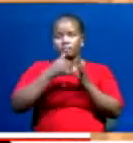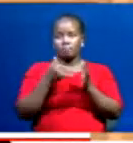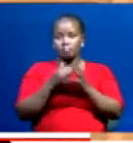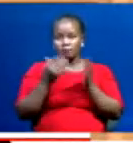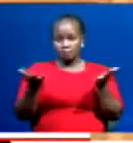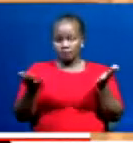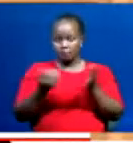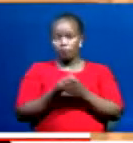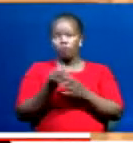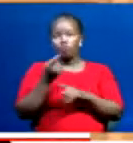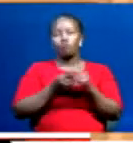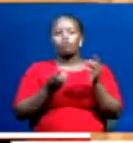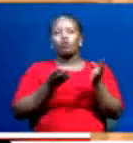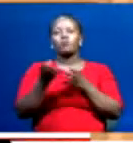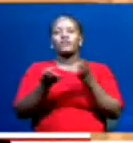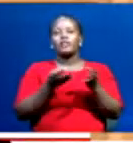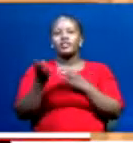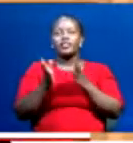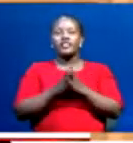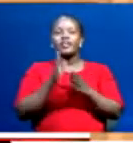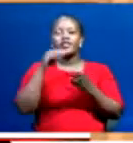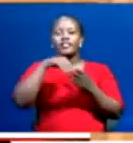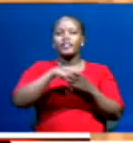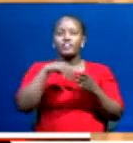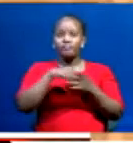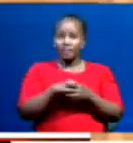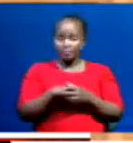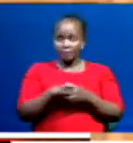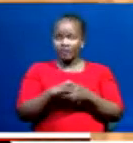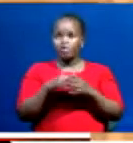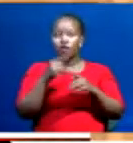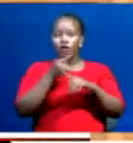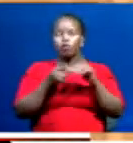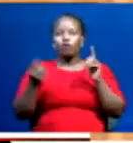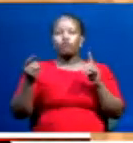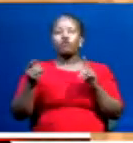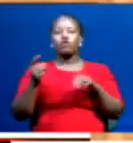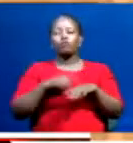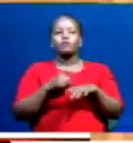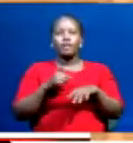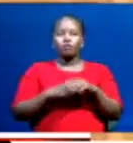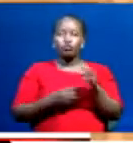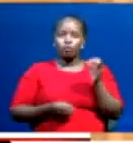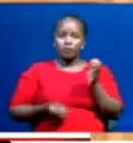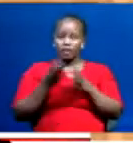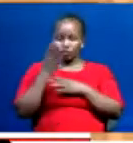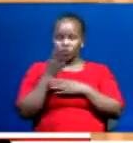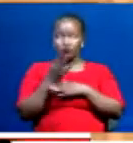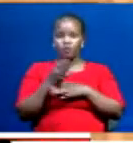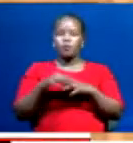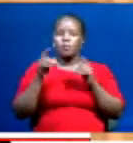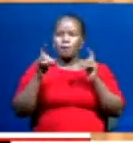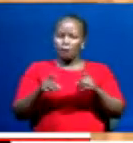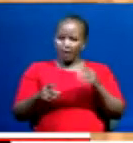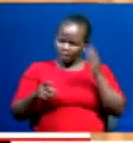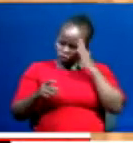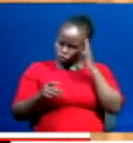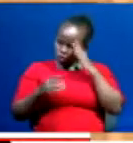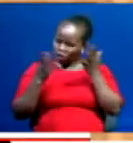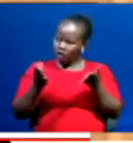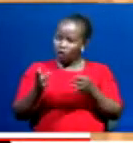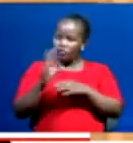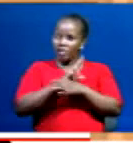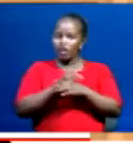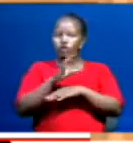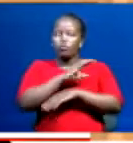and investment, it means that right from the point of production, we have to see how we are using energy. We